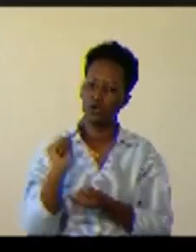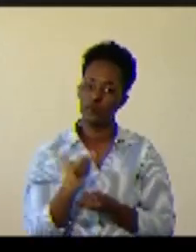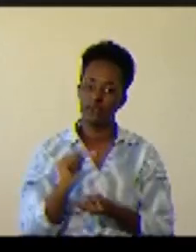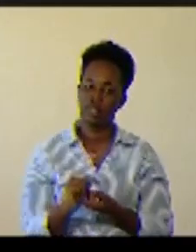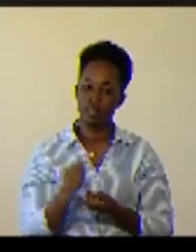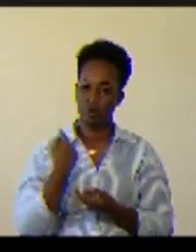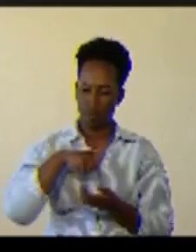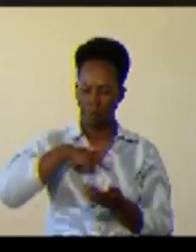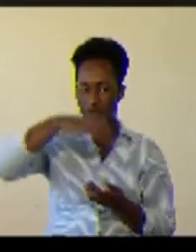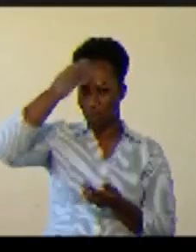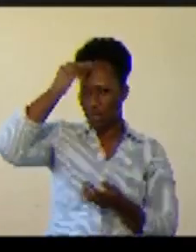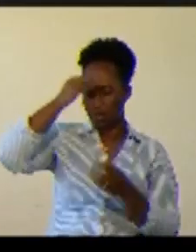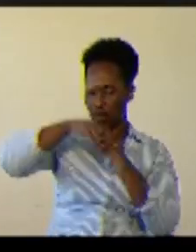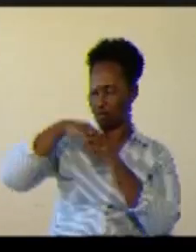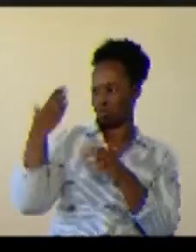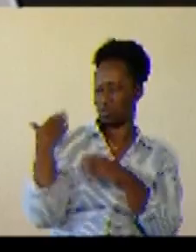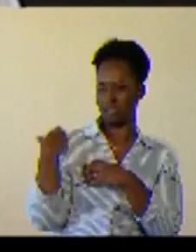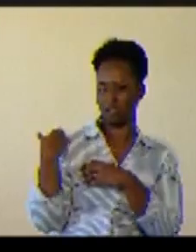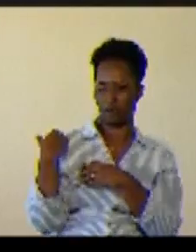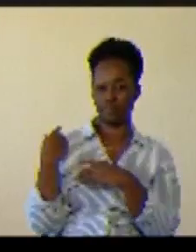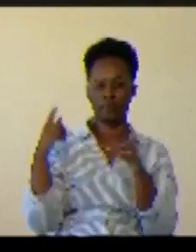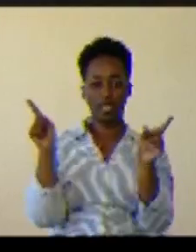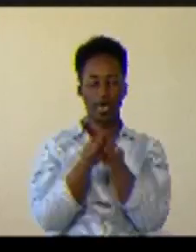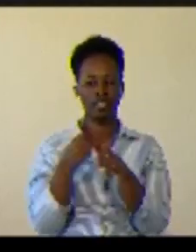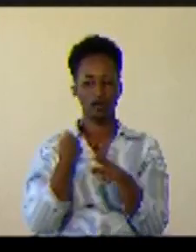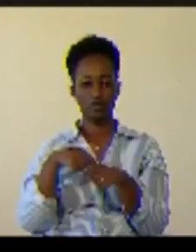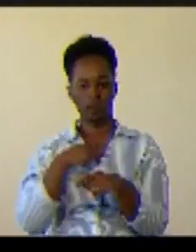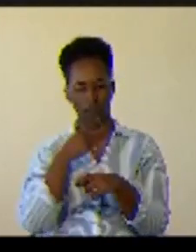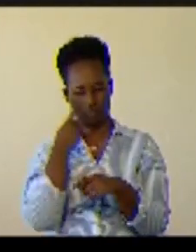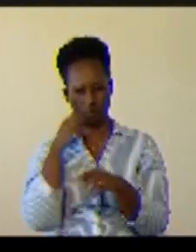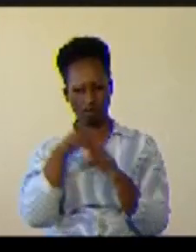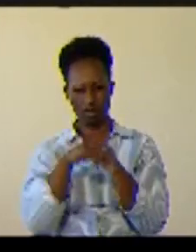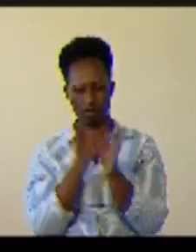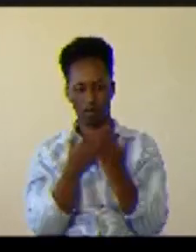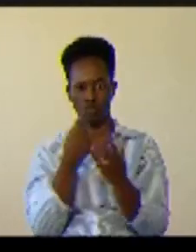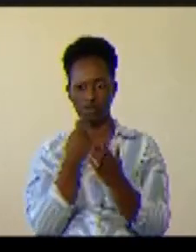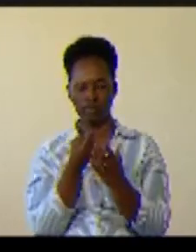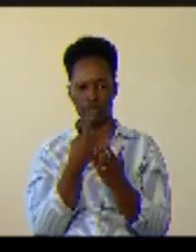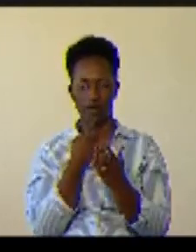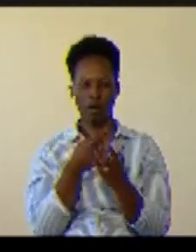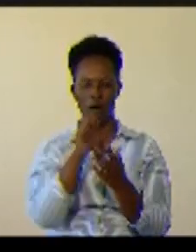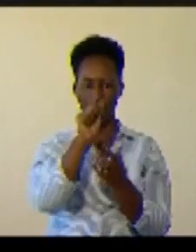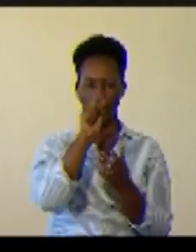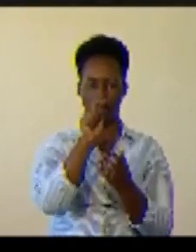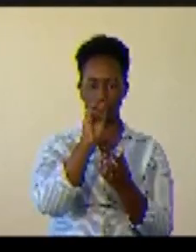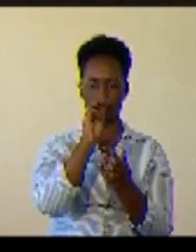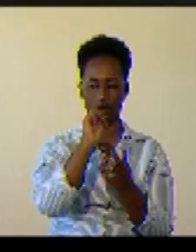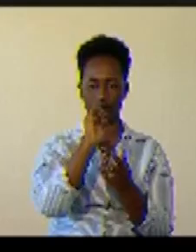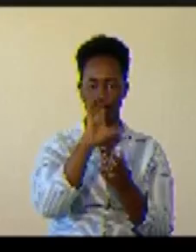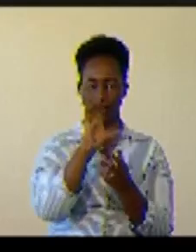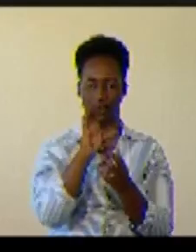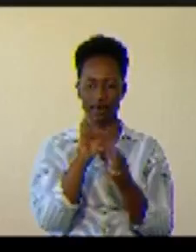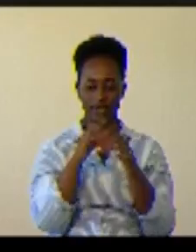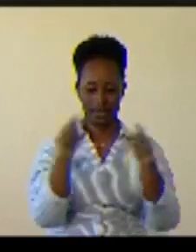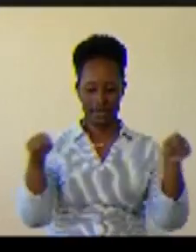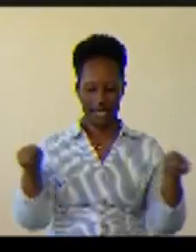We studied that in the previous lesson. As we go down the group, we said the atomic size increases, as well as the